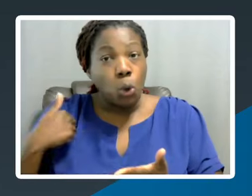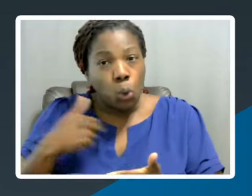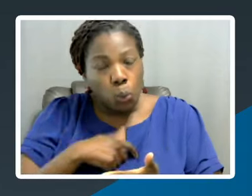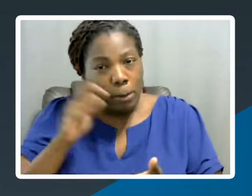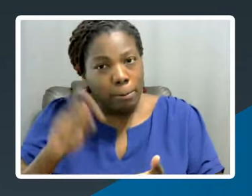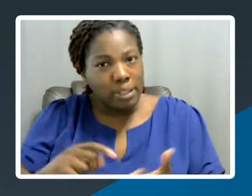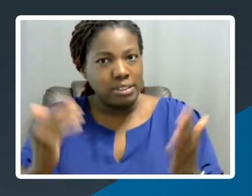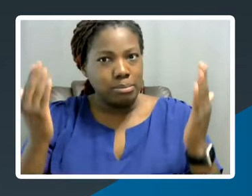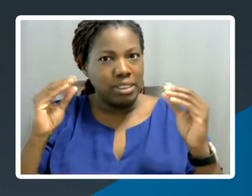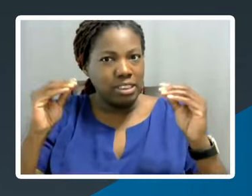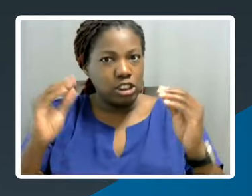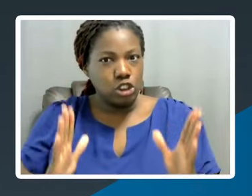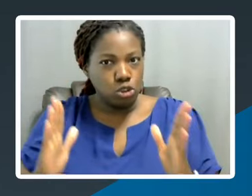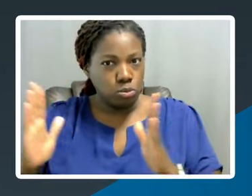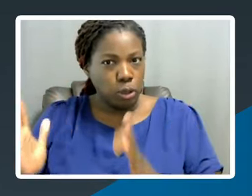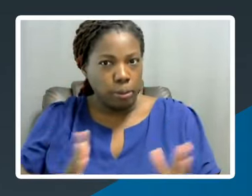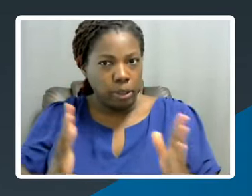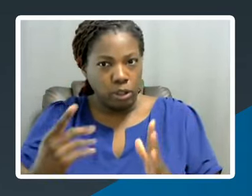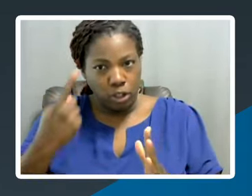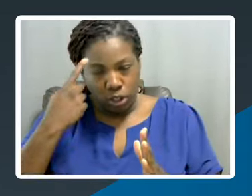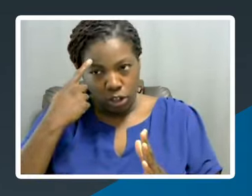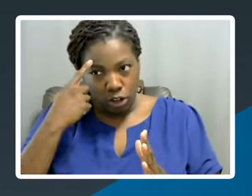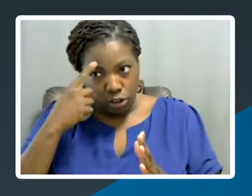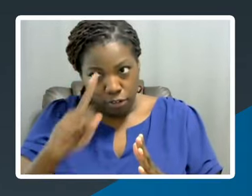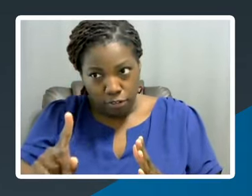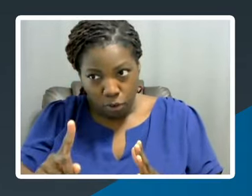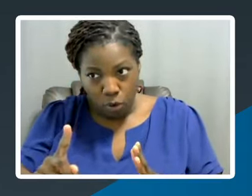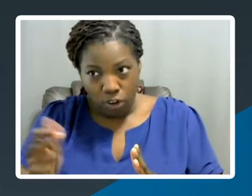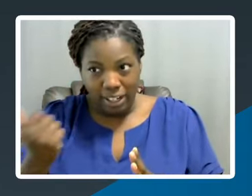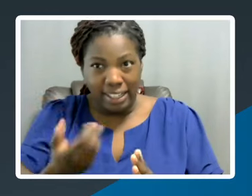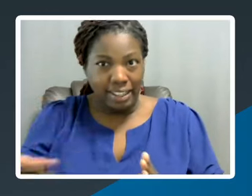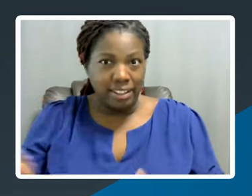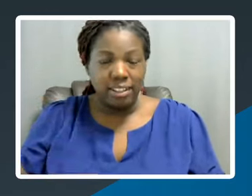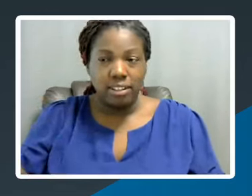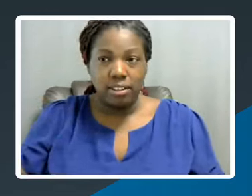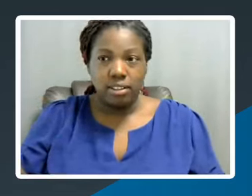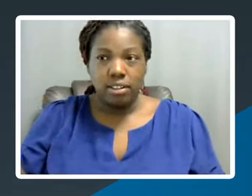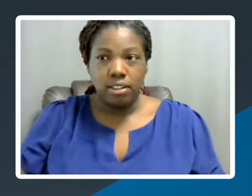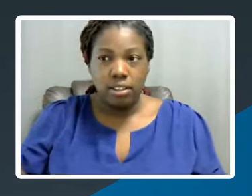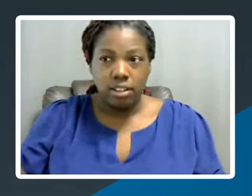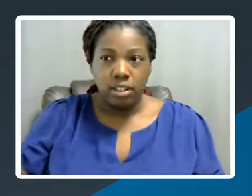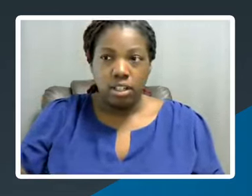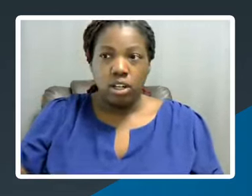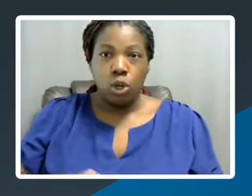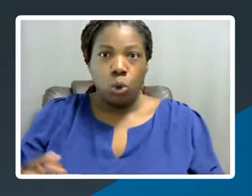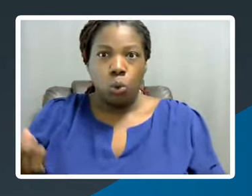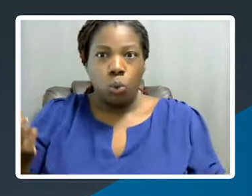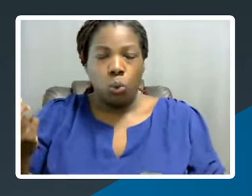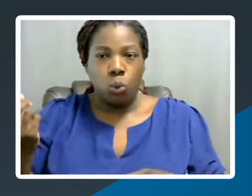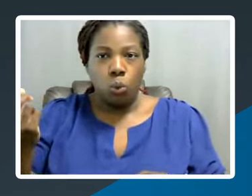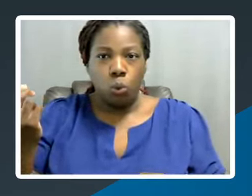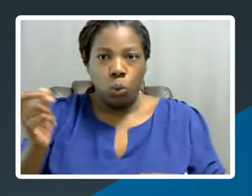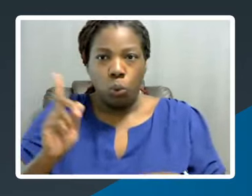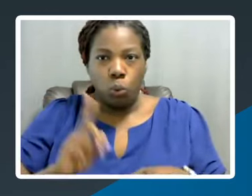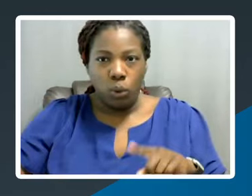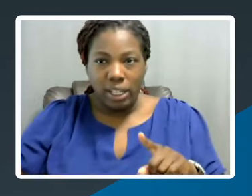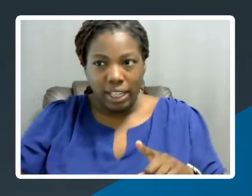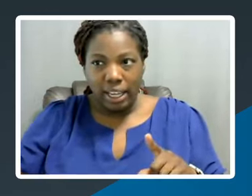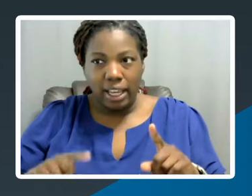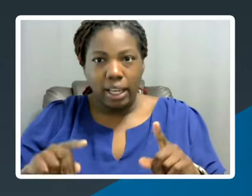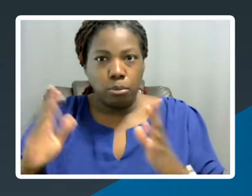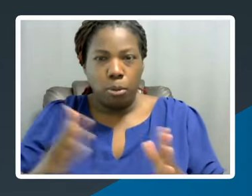to prepare them for anything, right? We can't possibly prepare students for everything. We can't do that. We